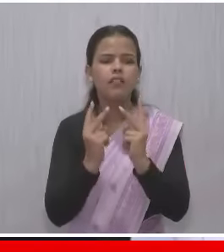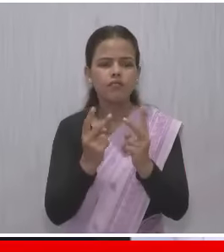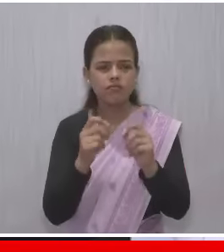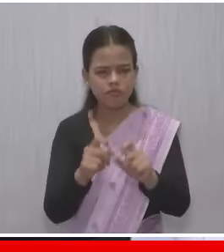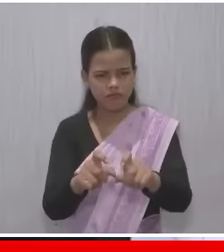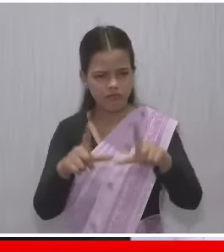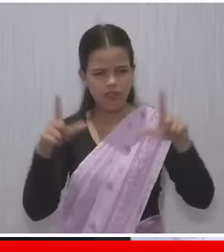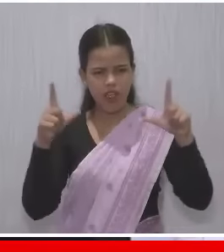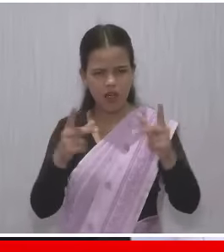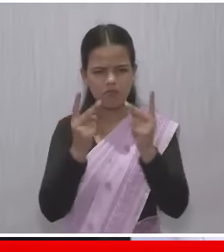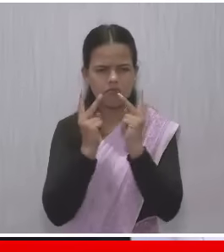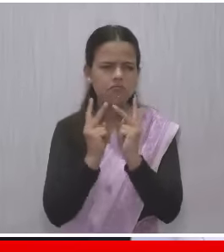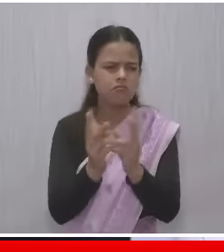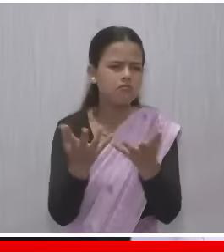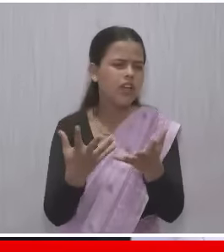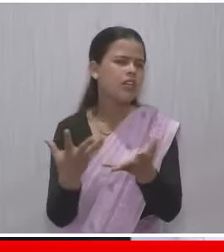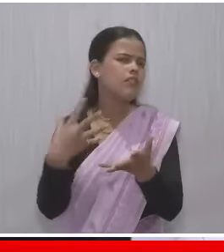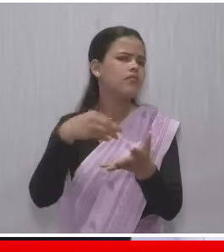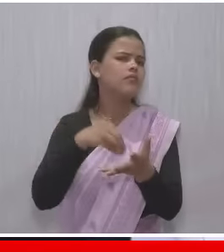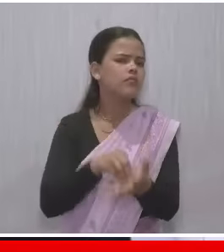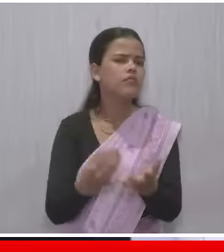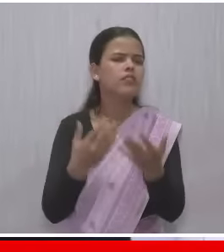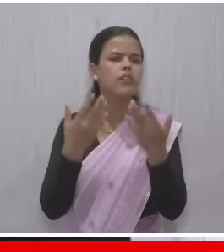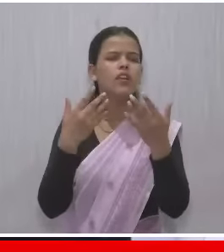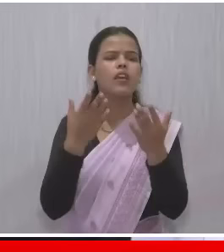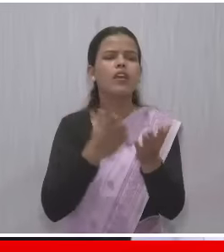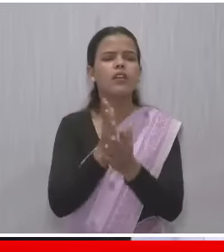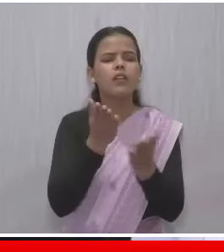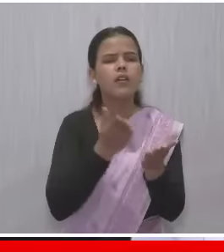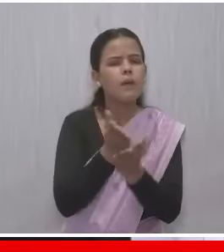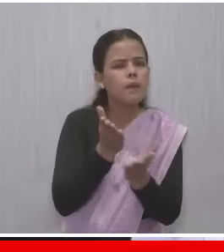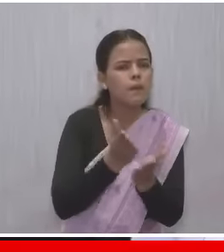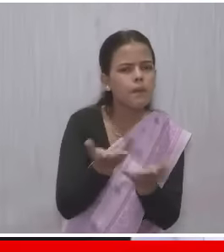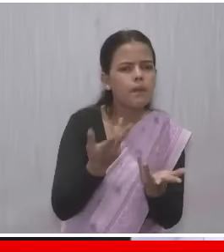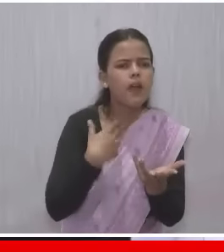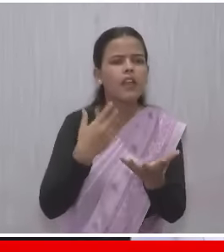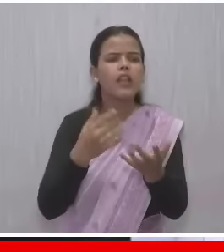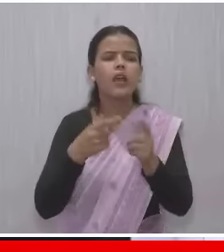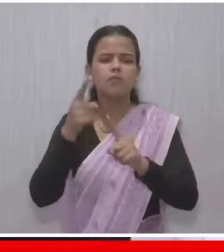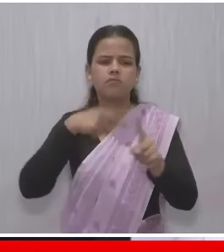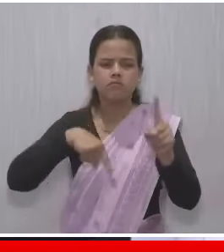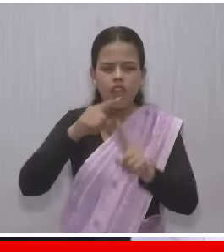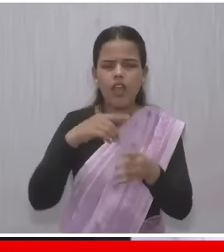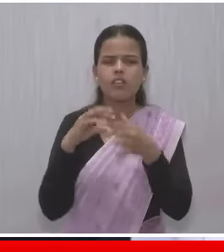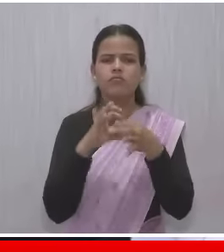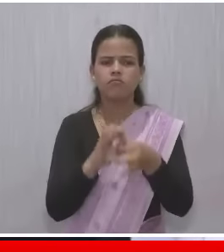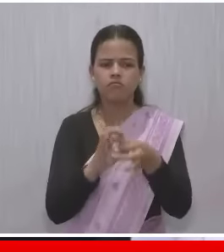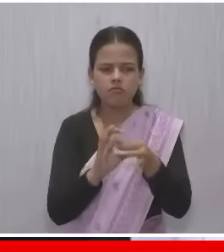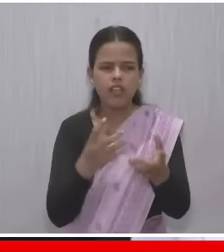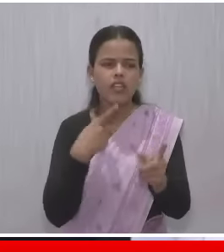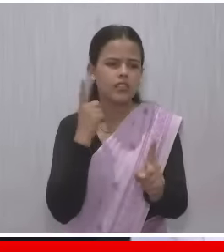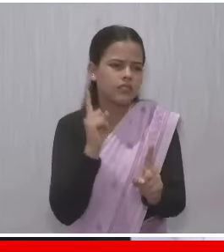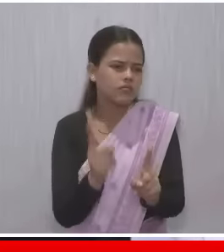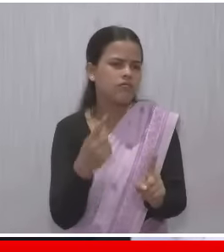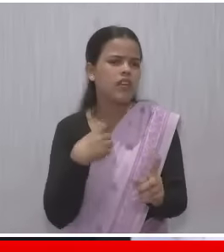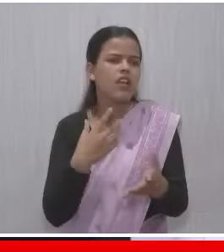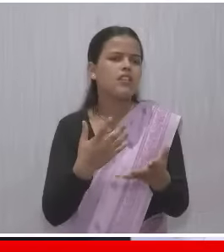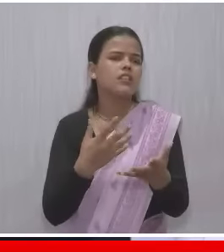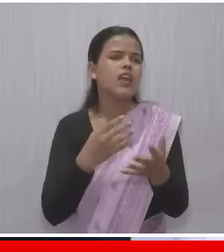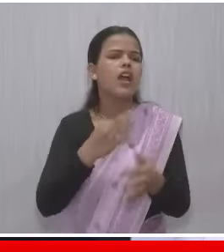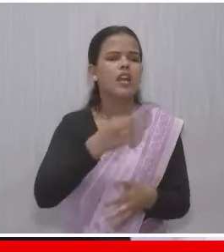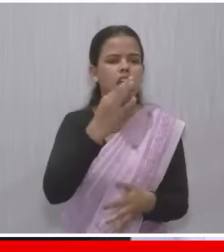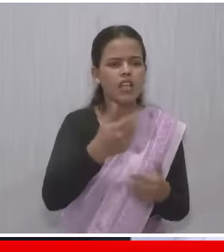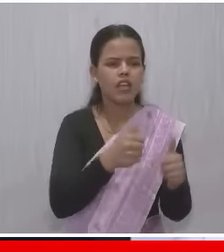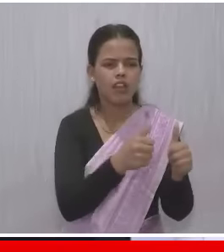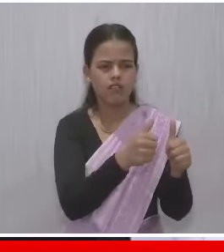the implementation strategy, we need to ensure nationwide adoption of the Career Guidebook and My Career